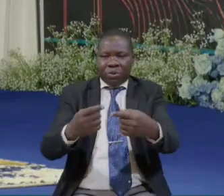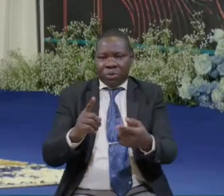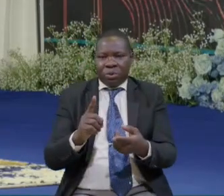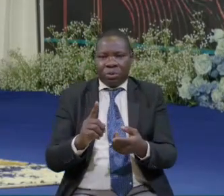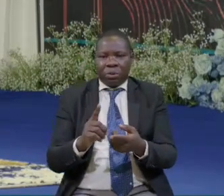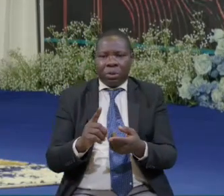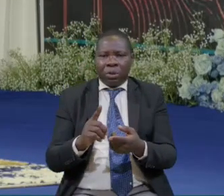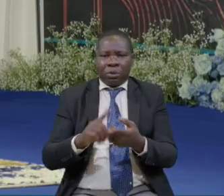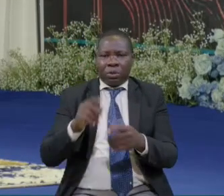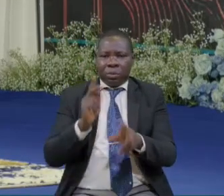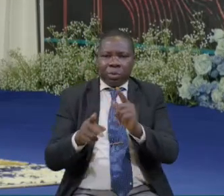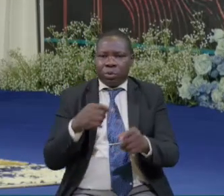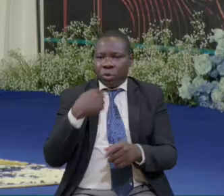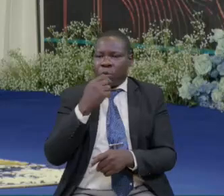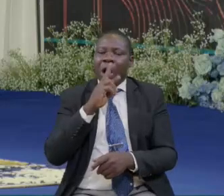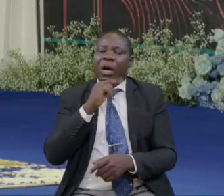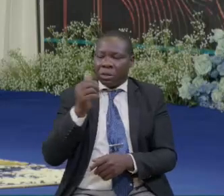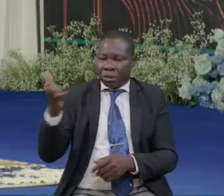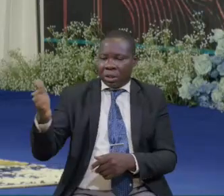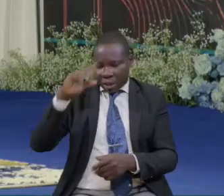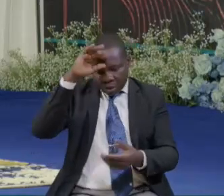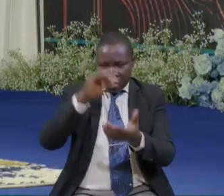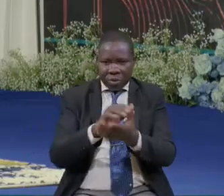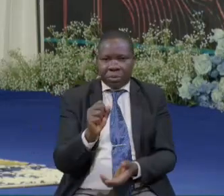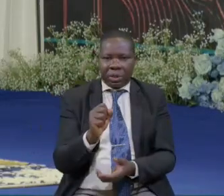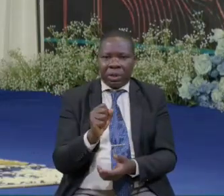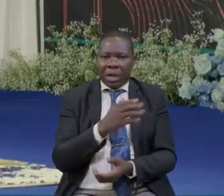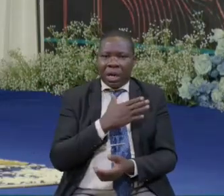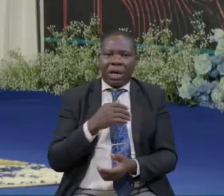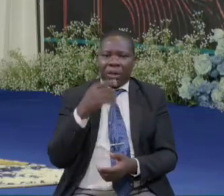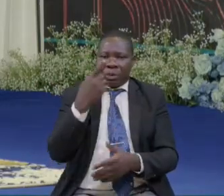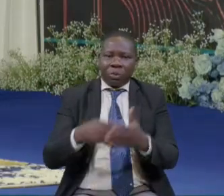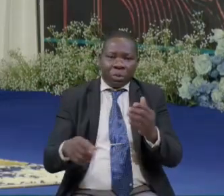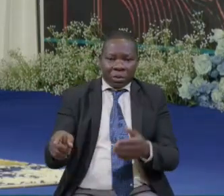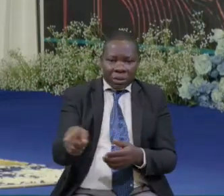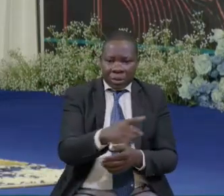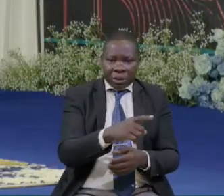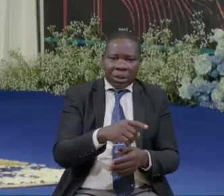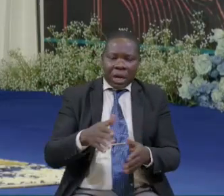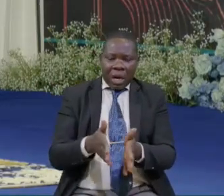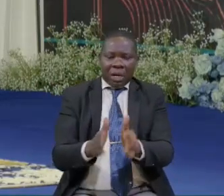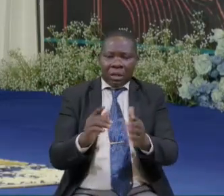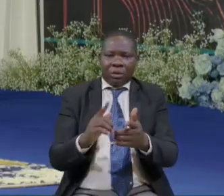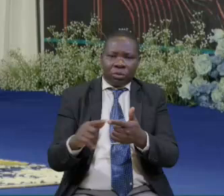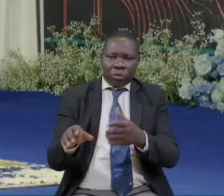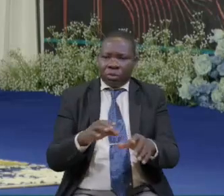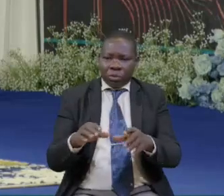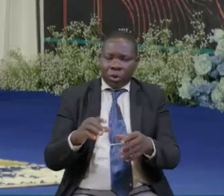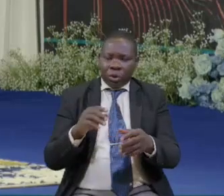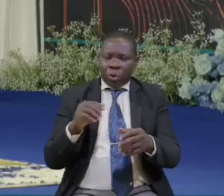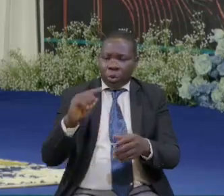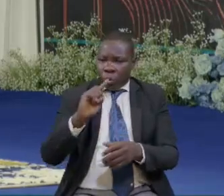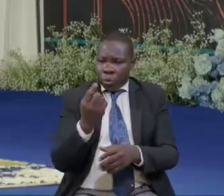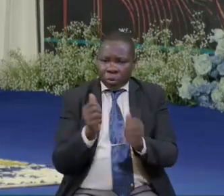are not their husband. And what they are allowed to do only with their husband, they do